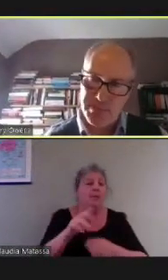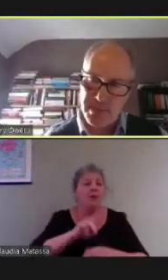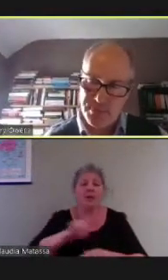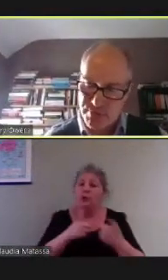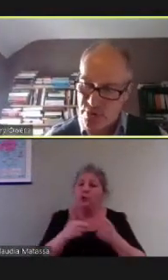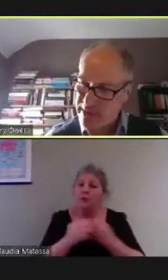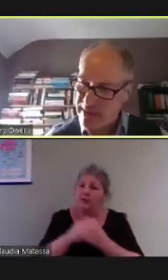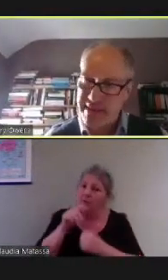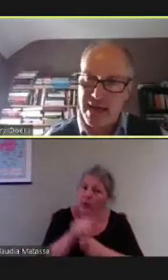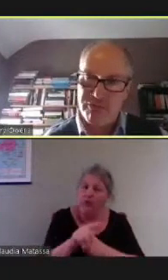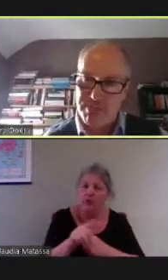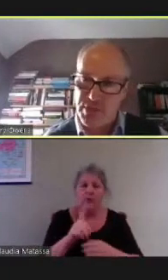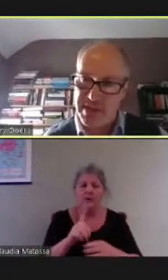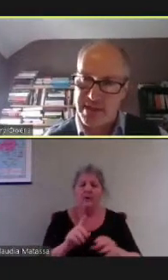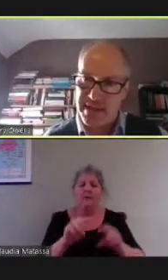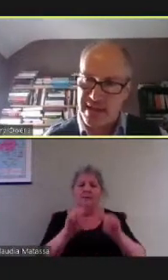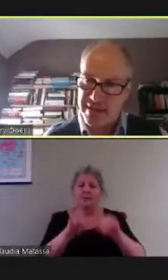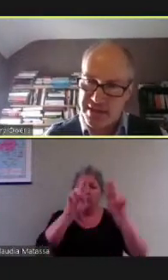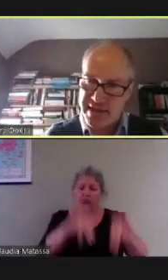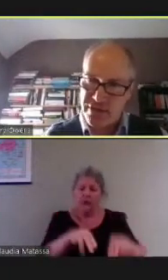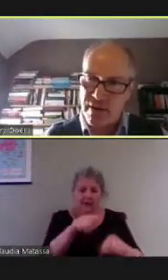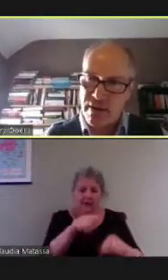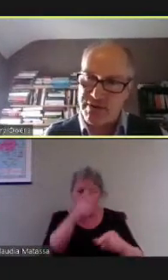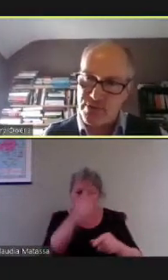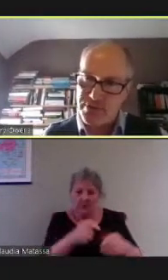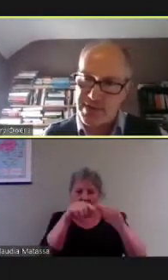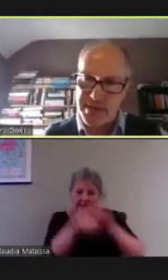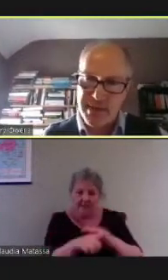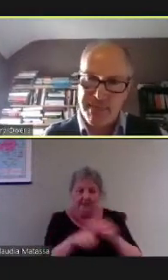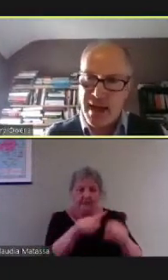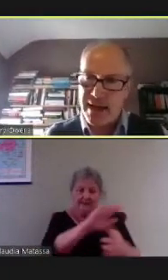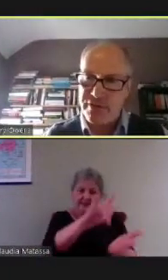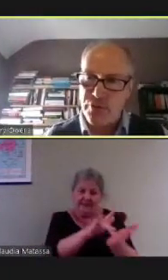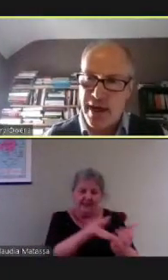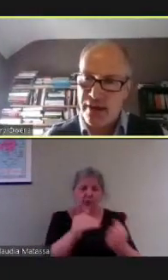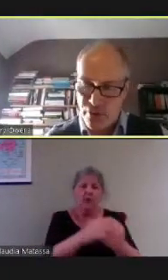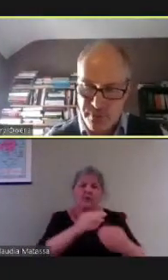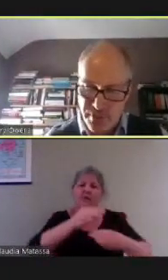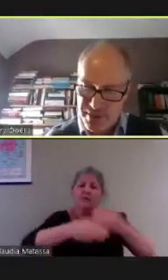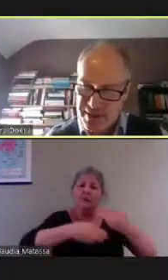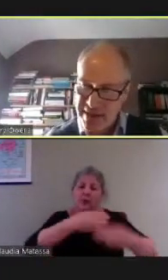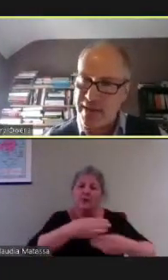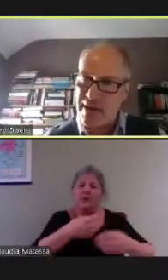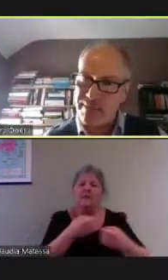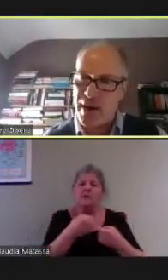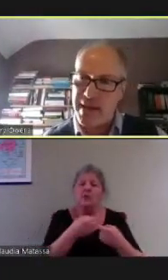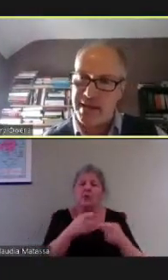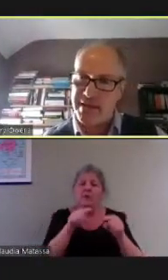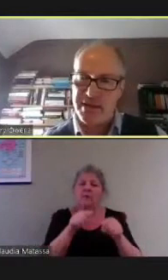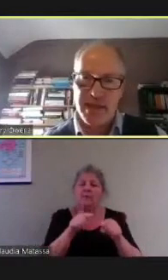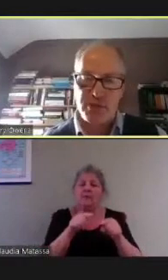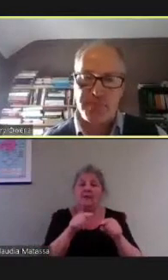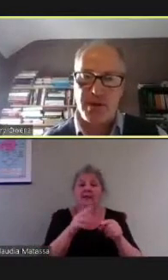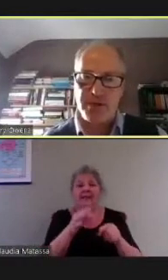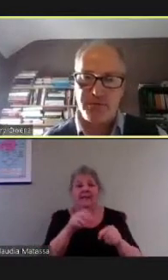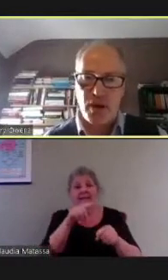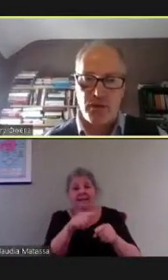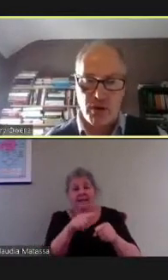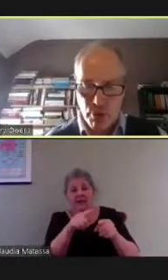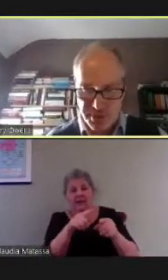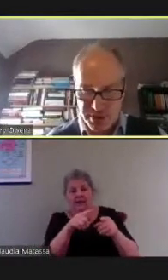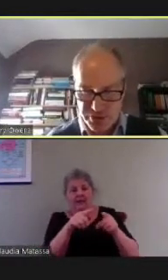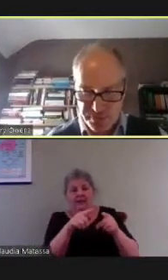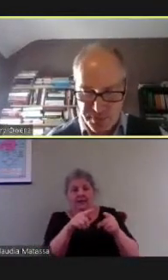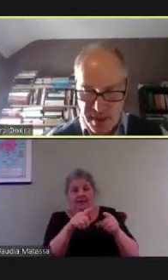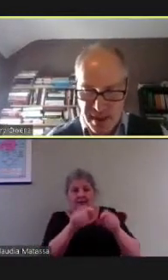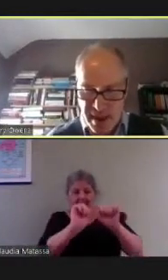much as possible. The person getting out from prison is at the center of the process, and getting their buy-in is a central part